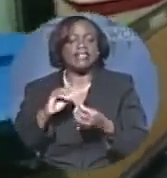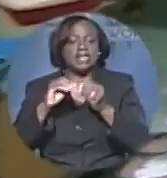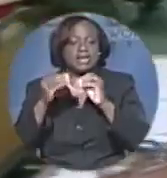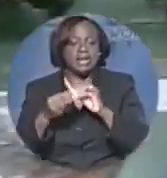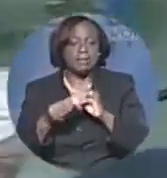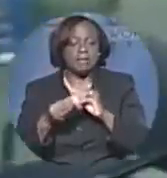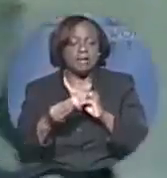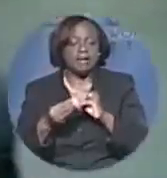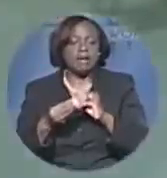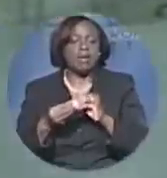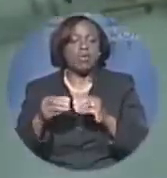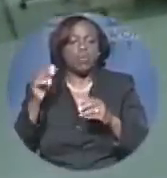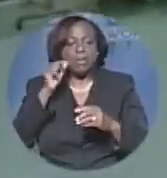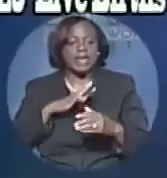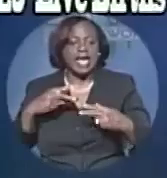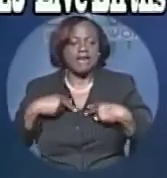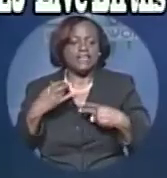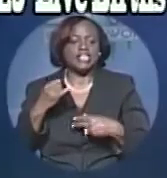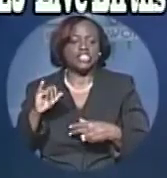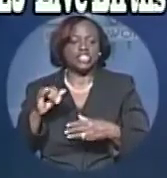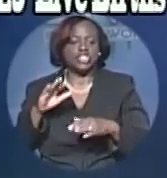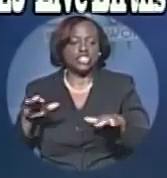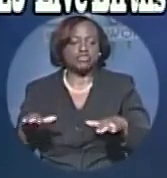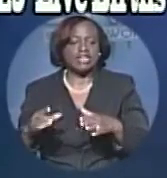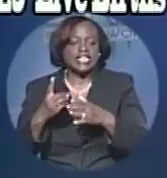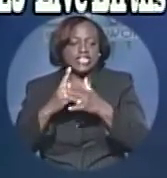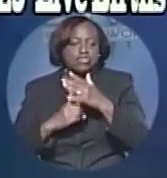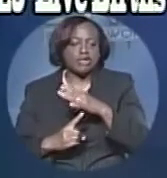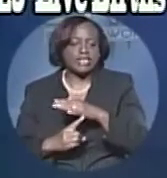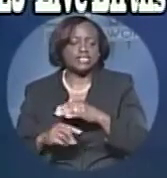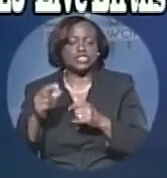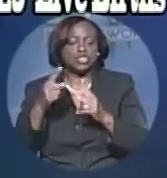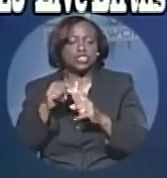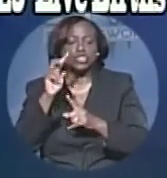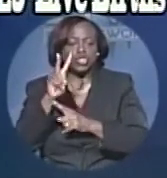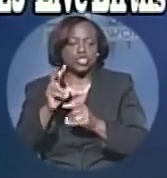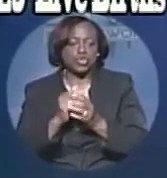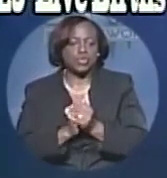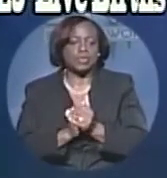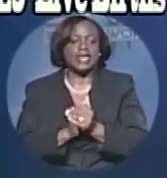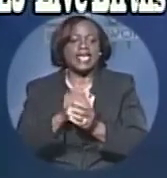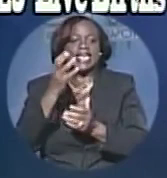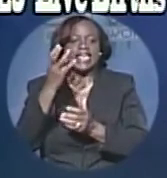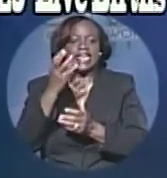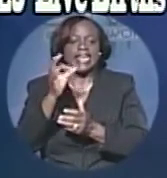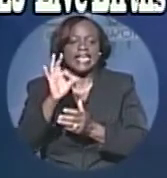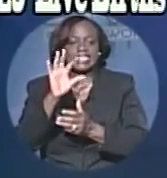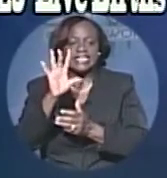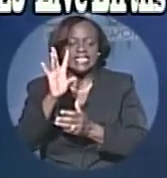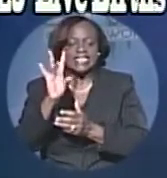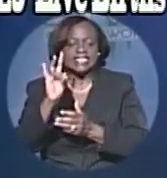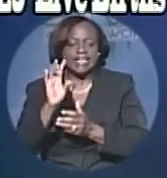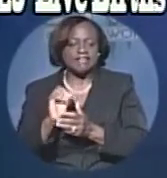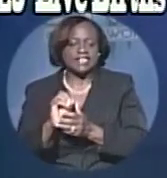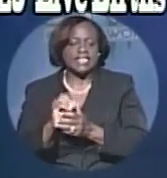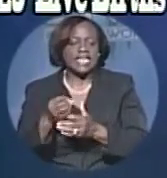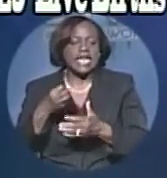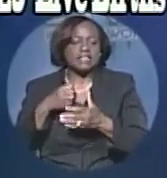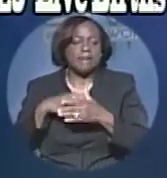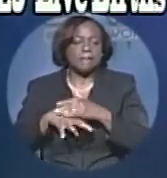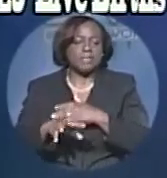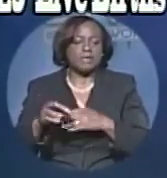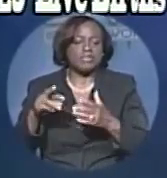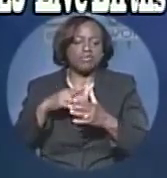2 during their lifetime. The Bahamas recorded its highest reproductive rates in 1970, when the birth rate peaked at